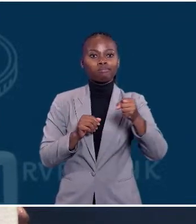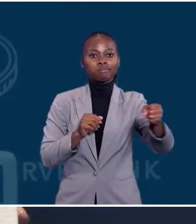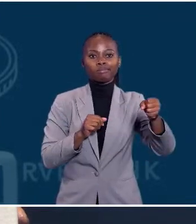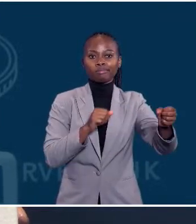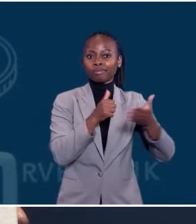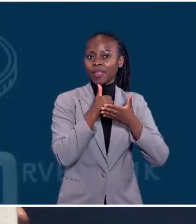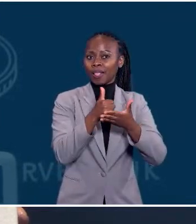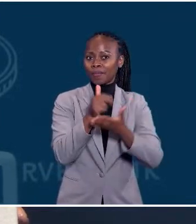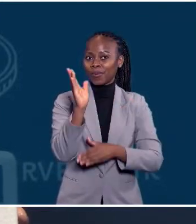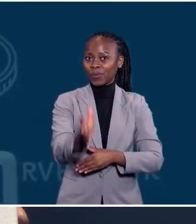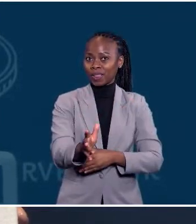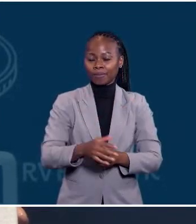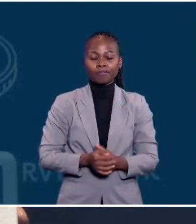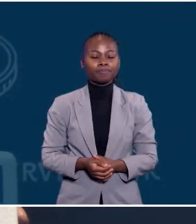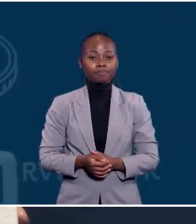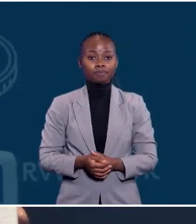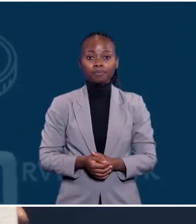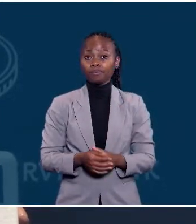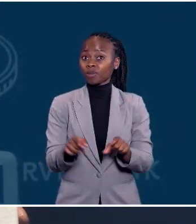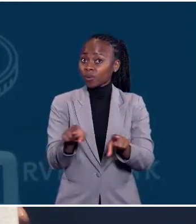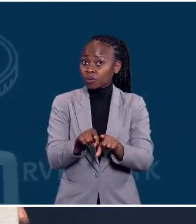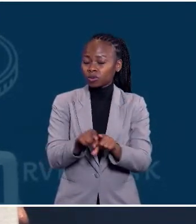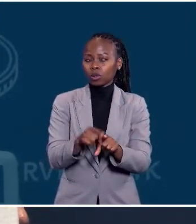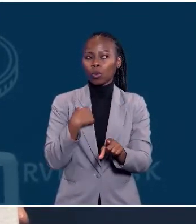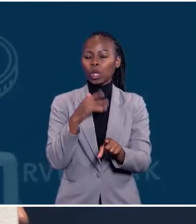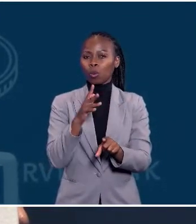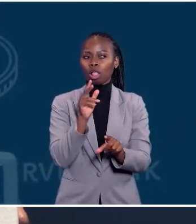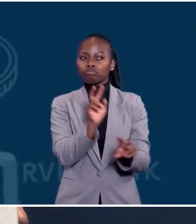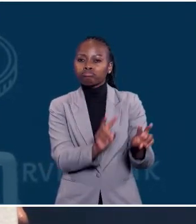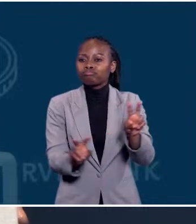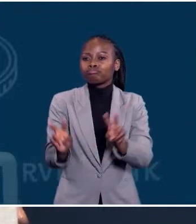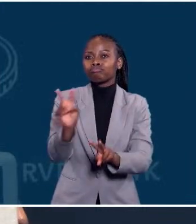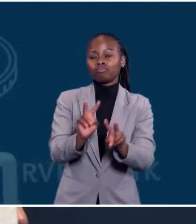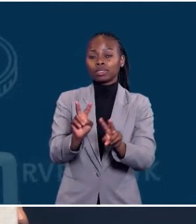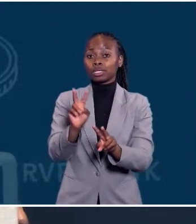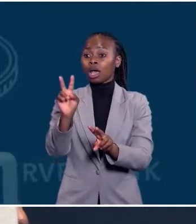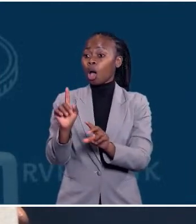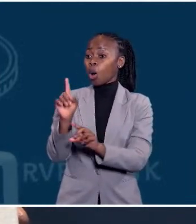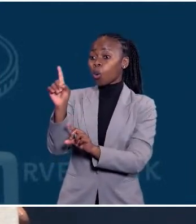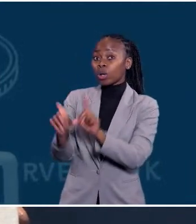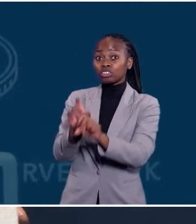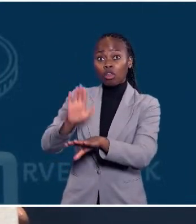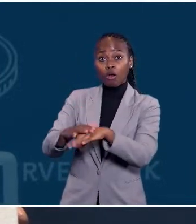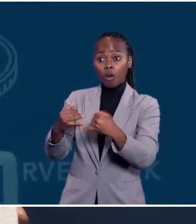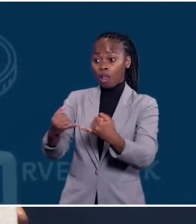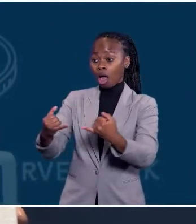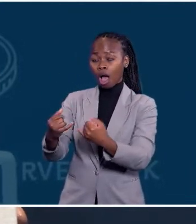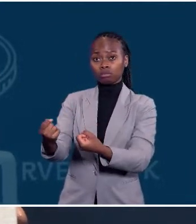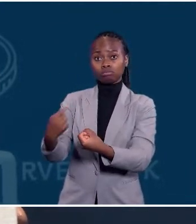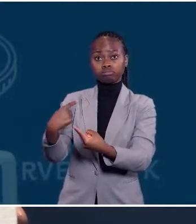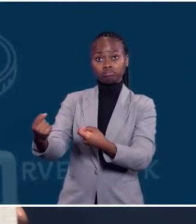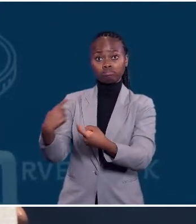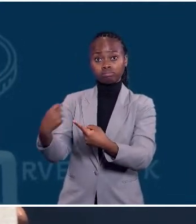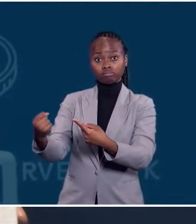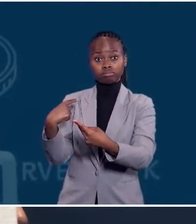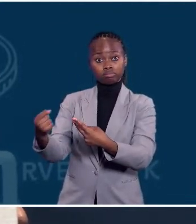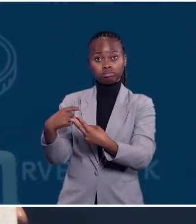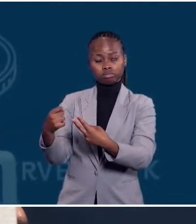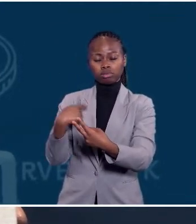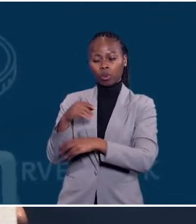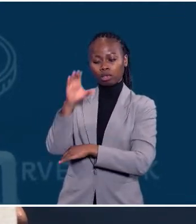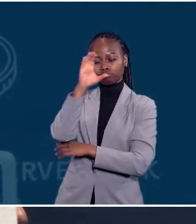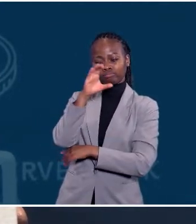accordingly. We will also be monitoring questions submitted online, so you are welcome